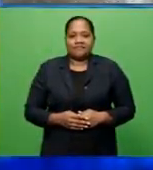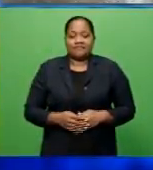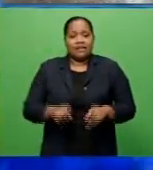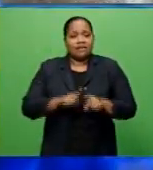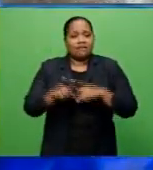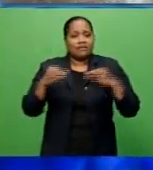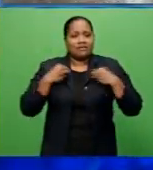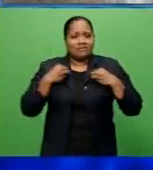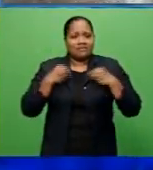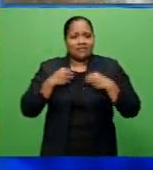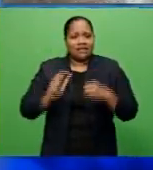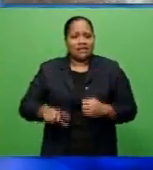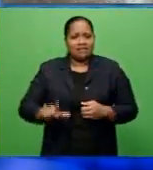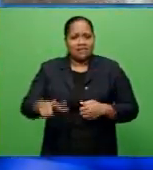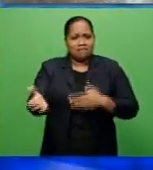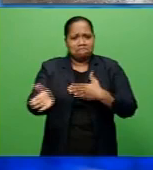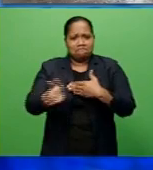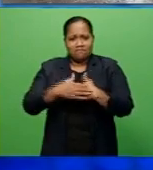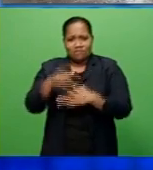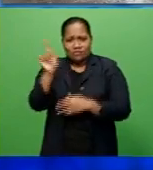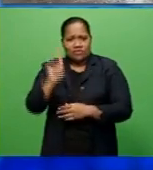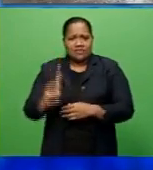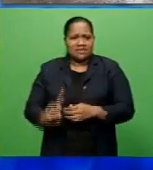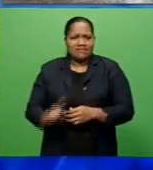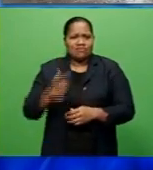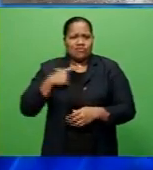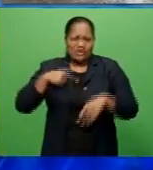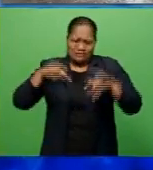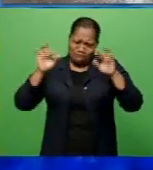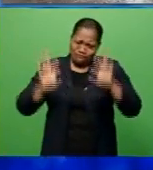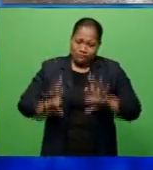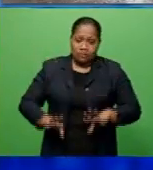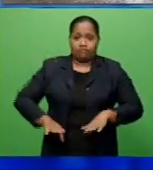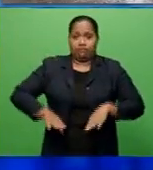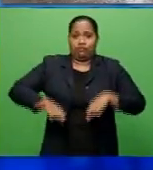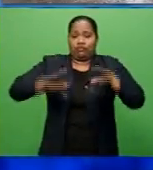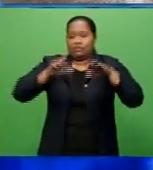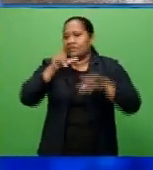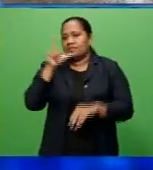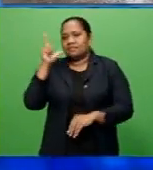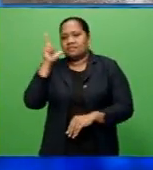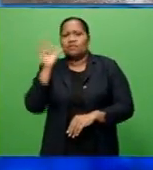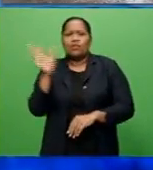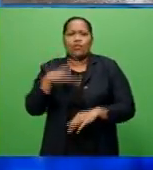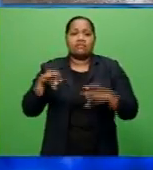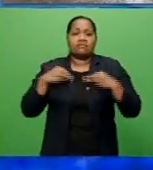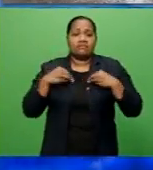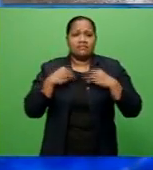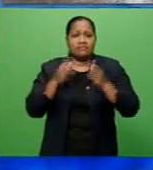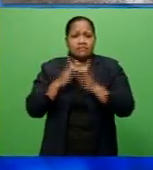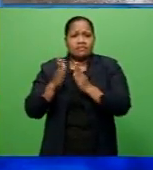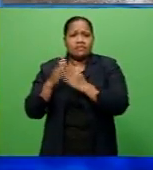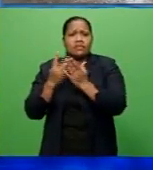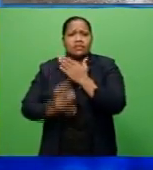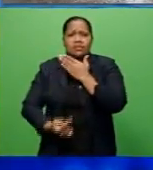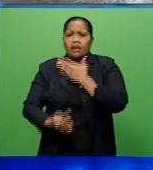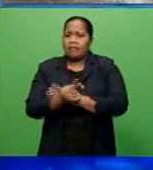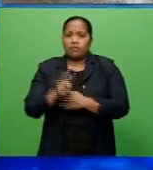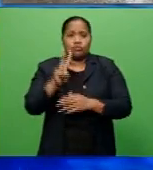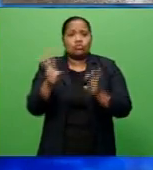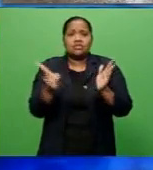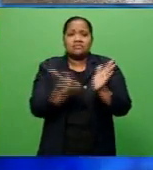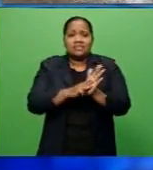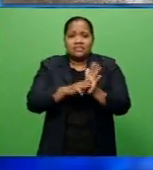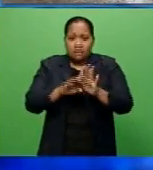Most businesses in Lambasa remain closed today following the heavy flooding yesterday. All businesses in town were under almost 2 meters of